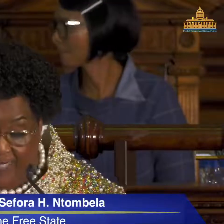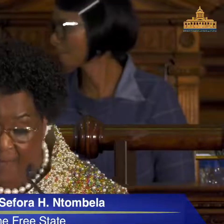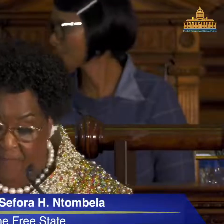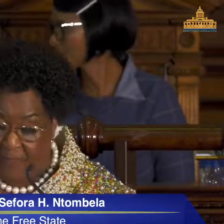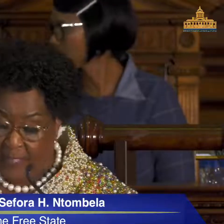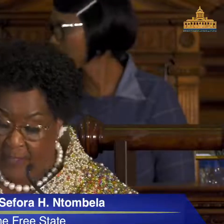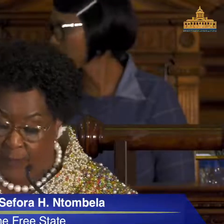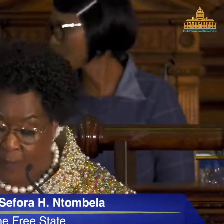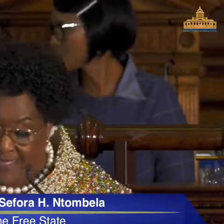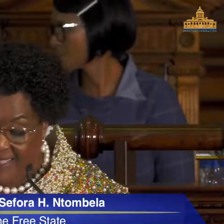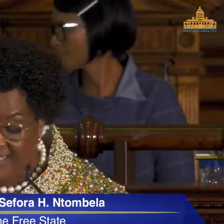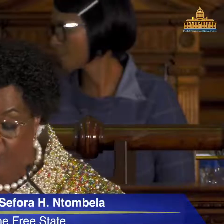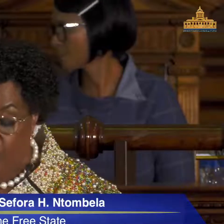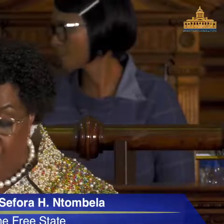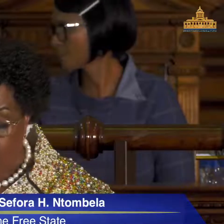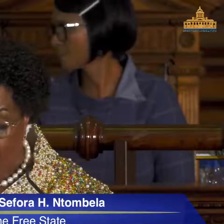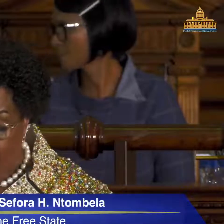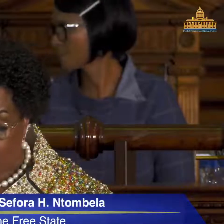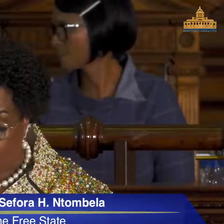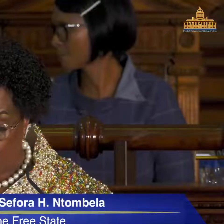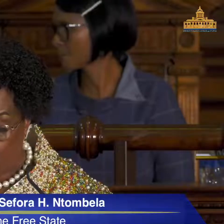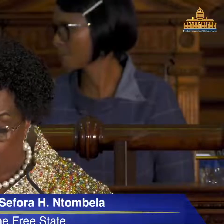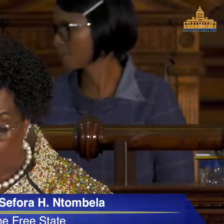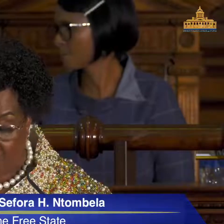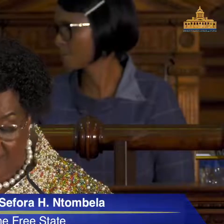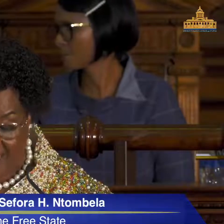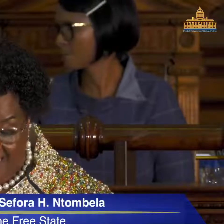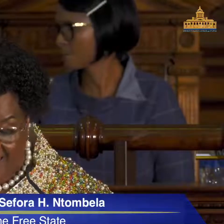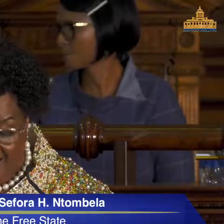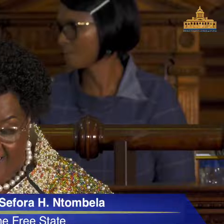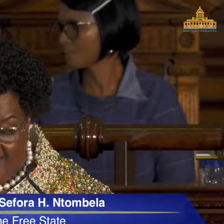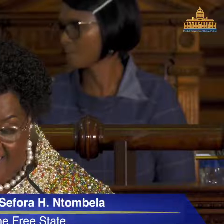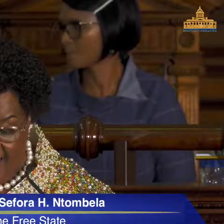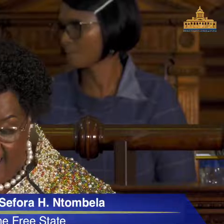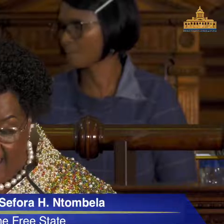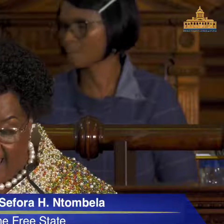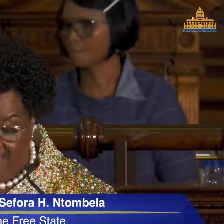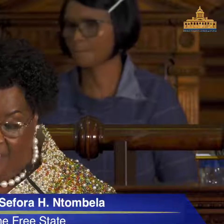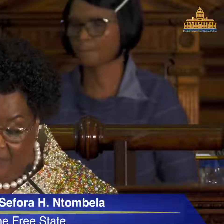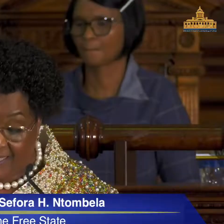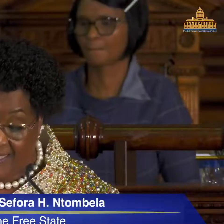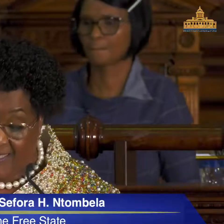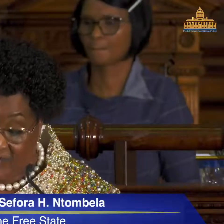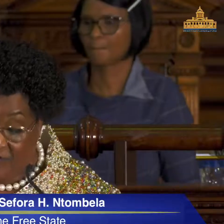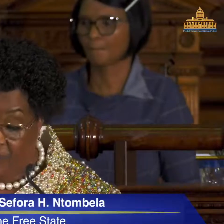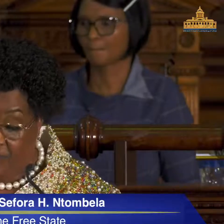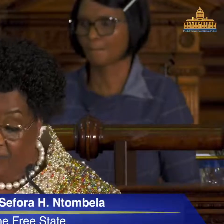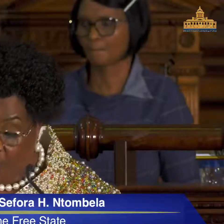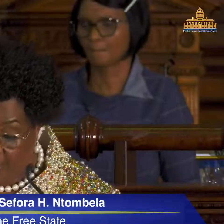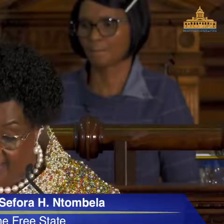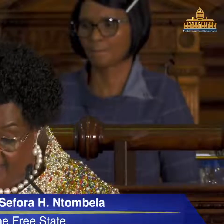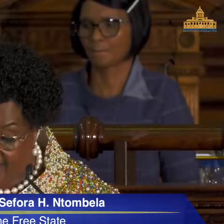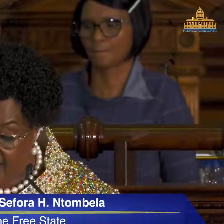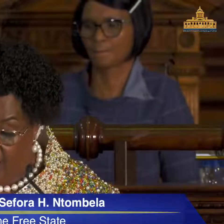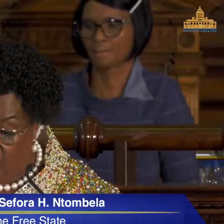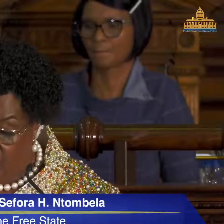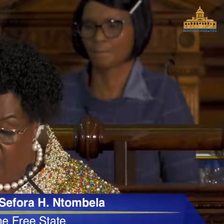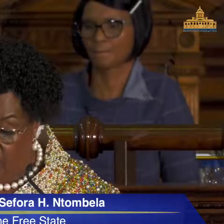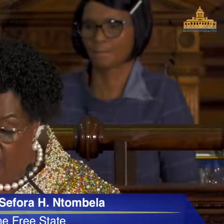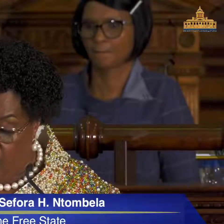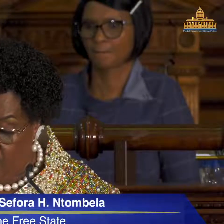Honorable Speaker, the community development workers will continue to be change agents and representative of the